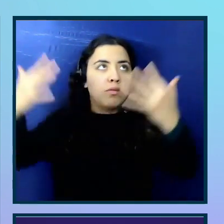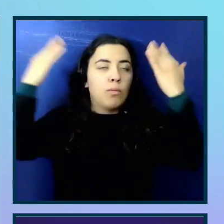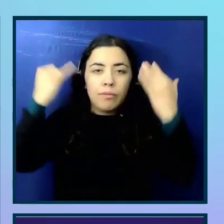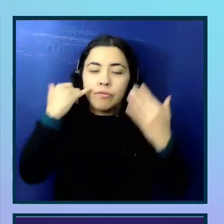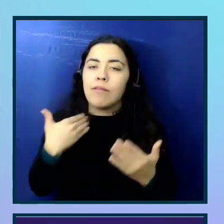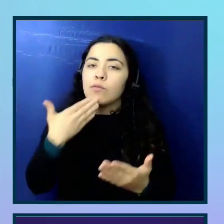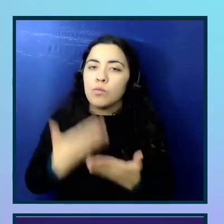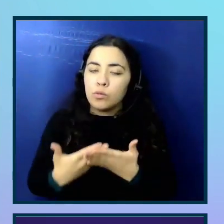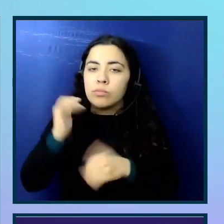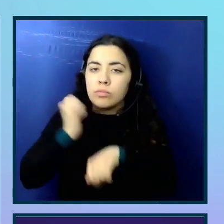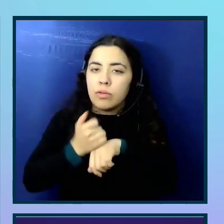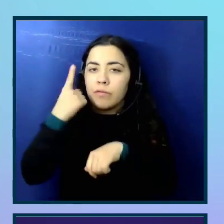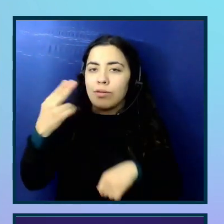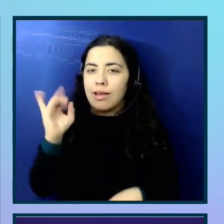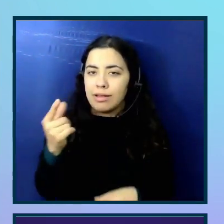heading structure.